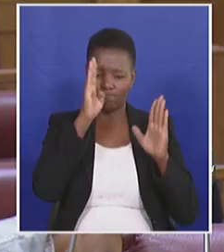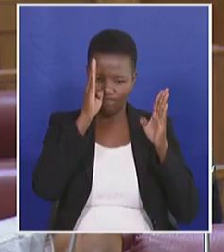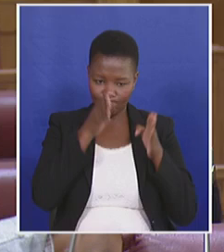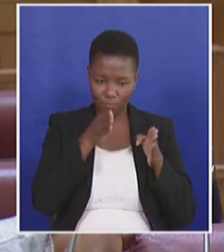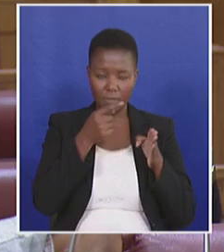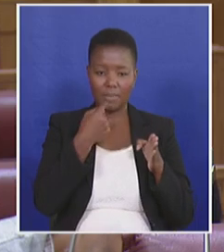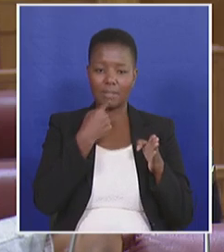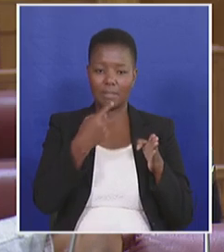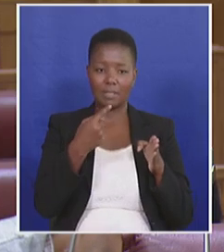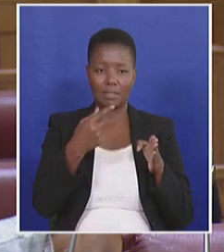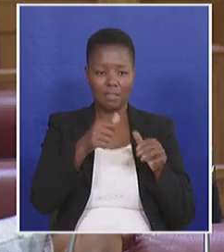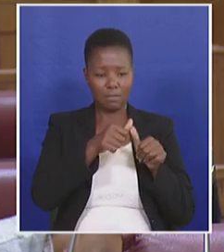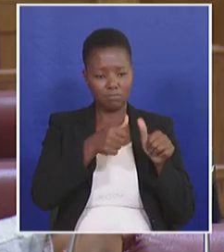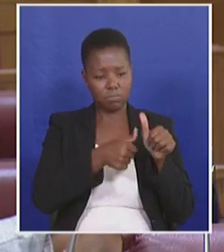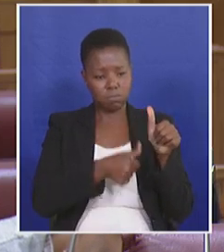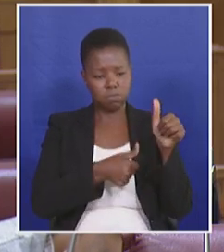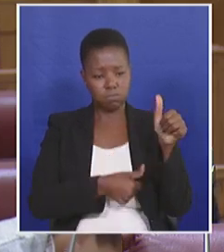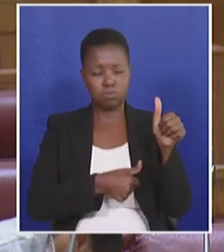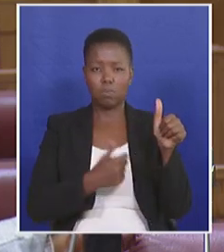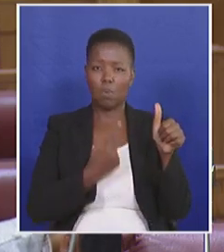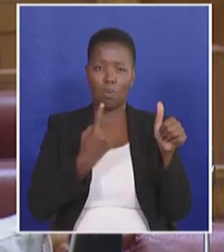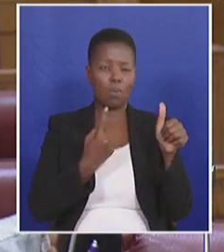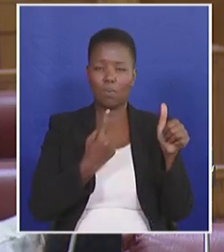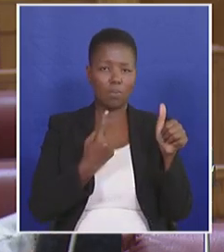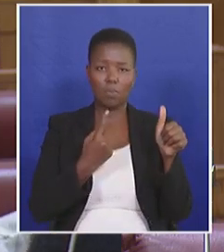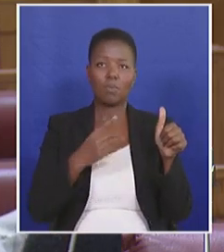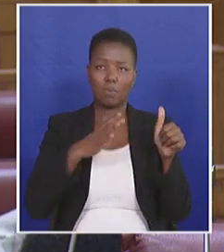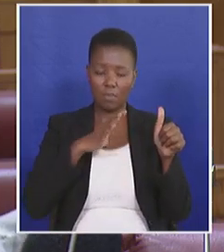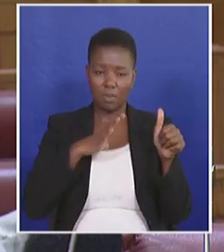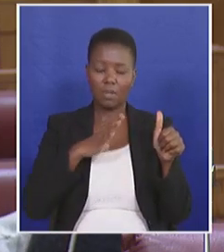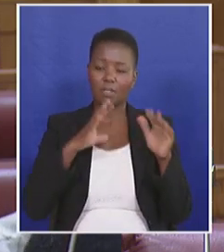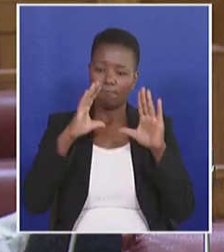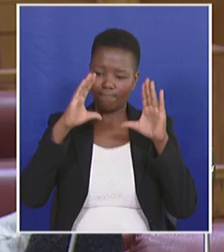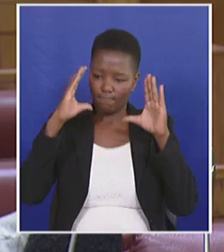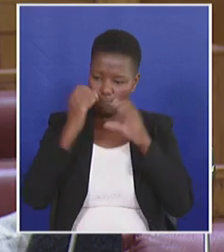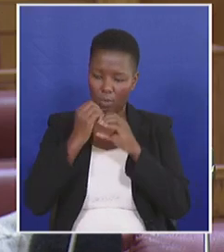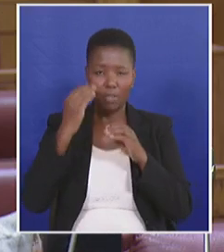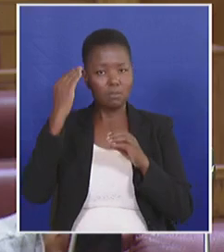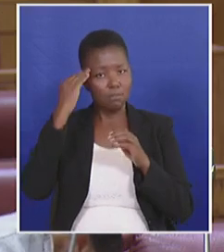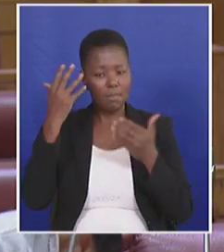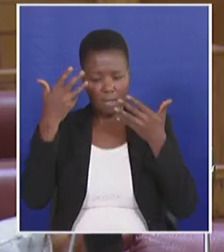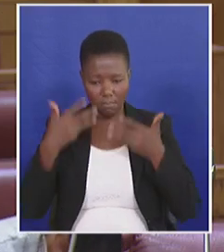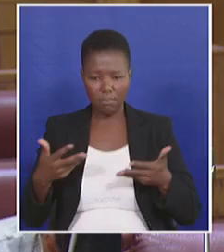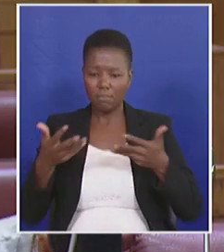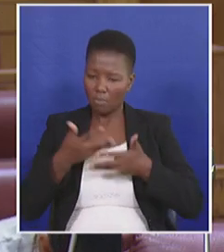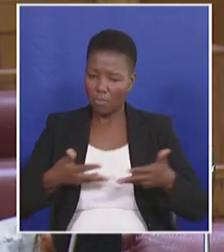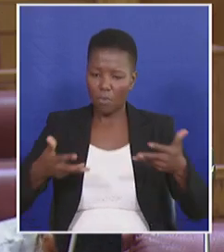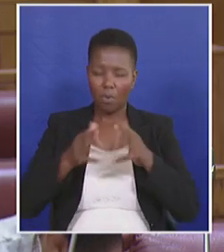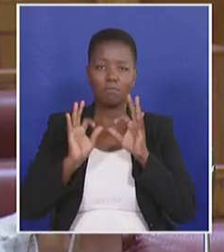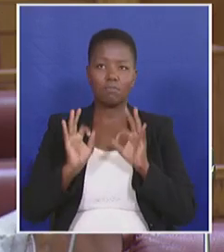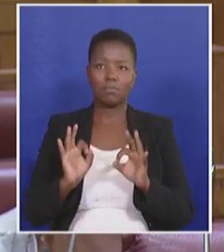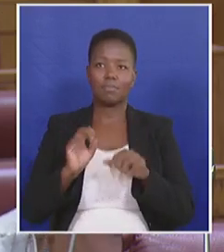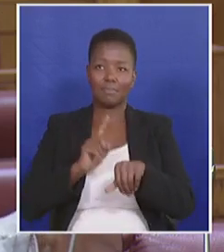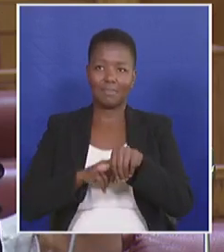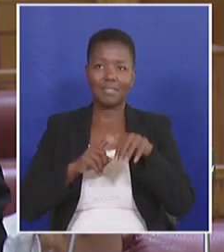just the question of the ranks. It should be about the question of organizational and cultural Your change. response and